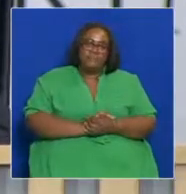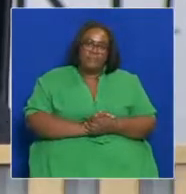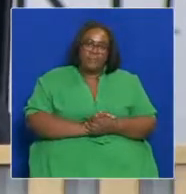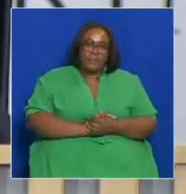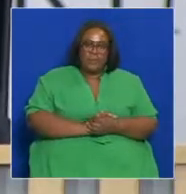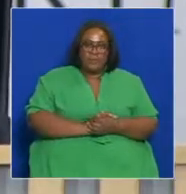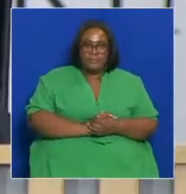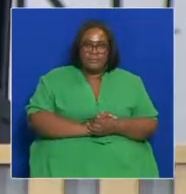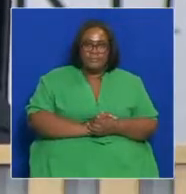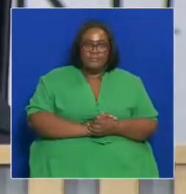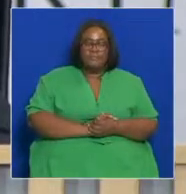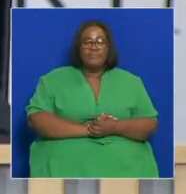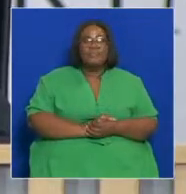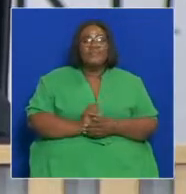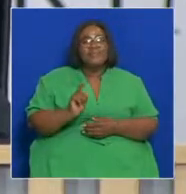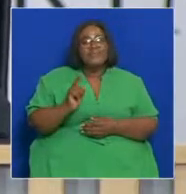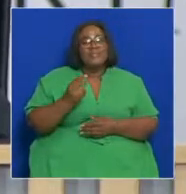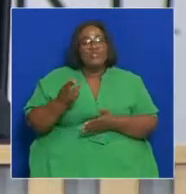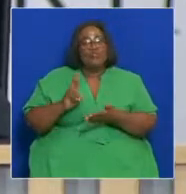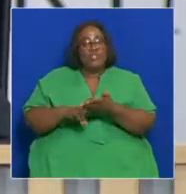that register will have all